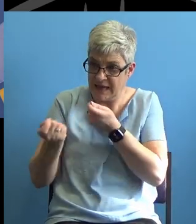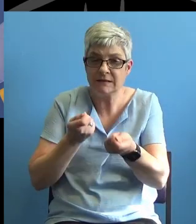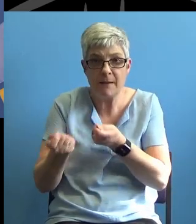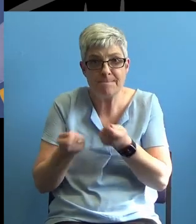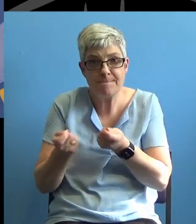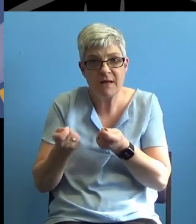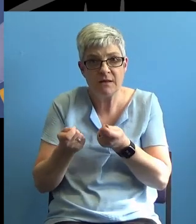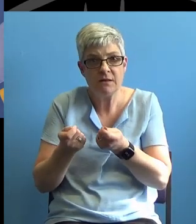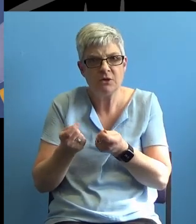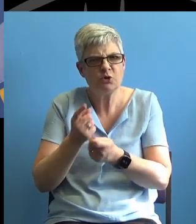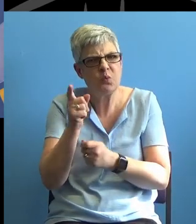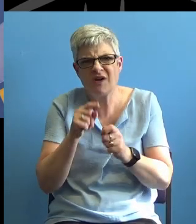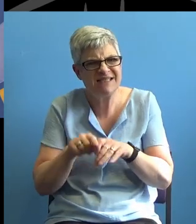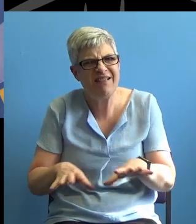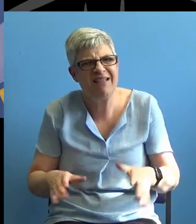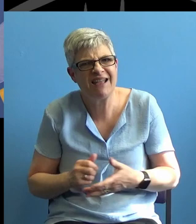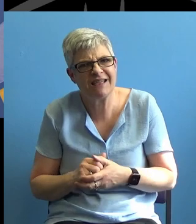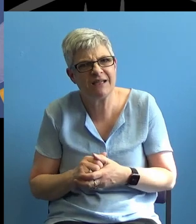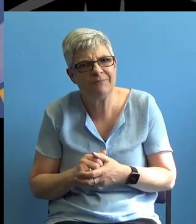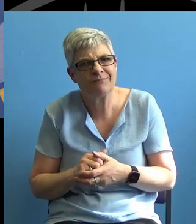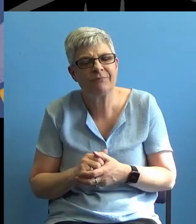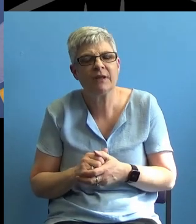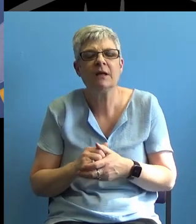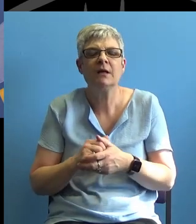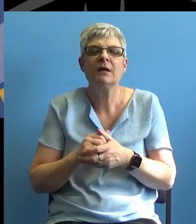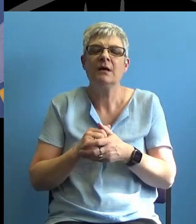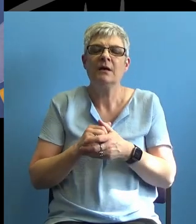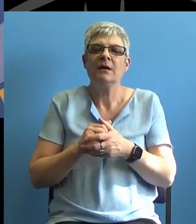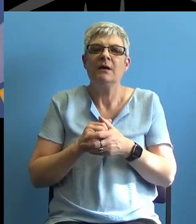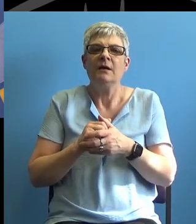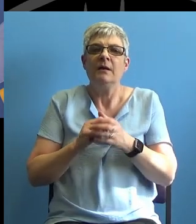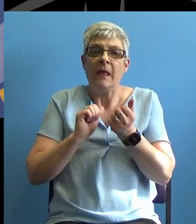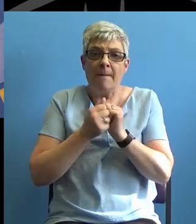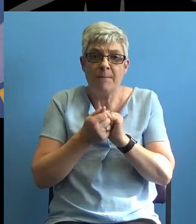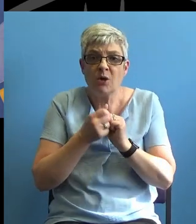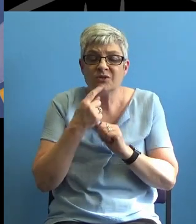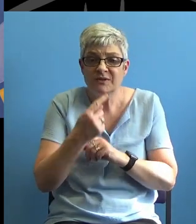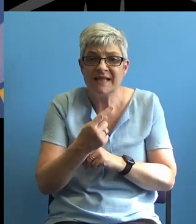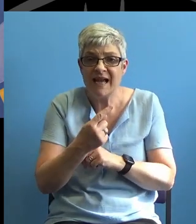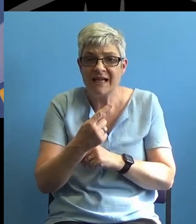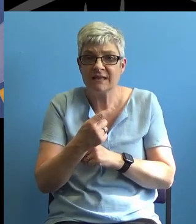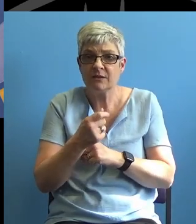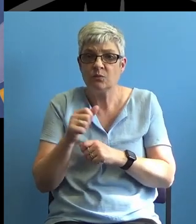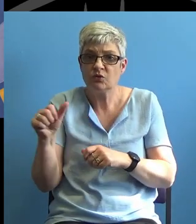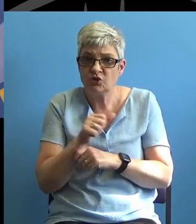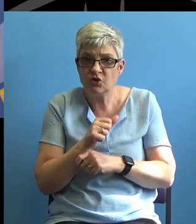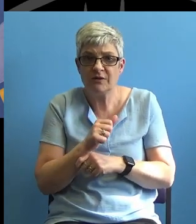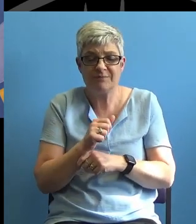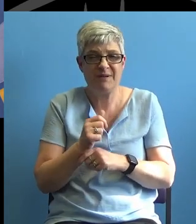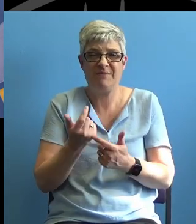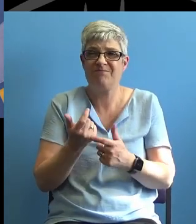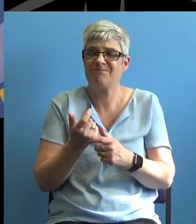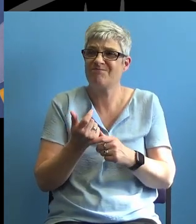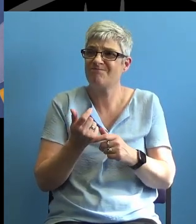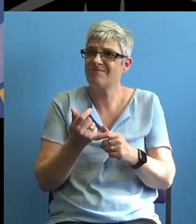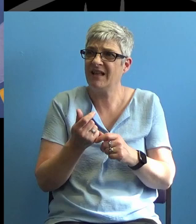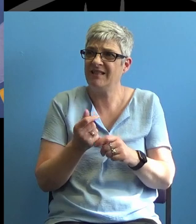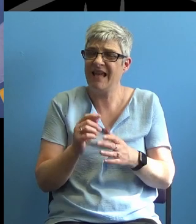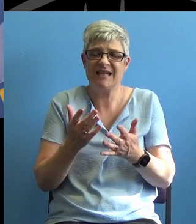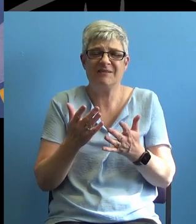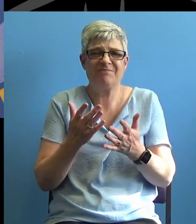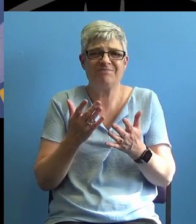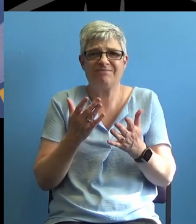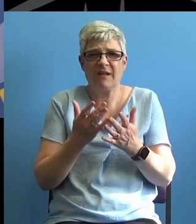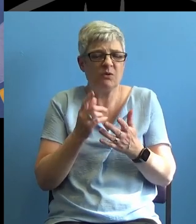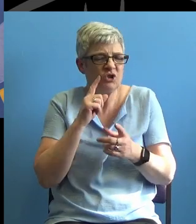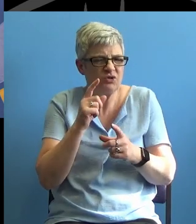we to be like? The apostle says we are to live sitting loose to the attractions of this world, investing our lives rather